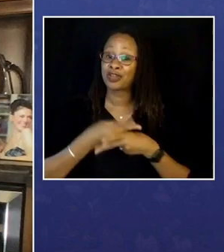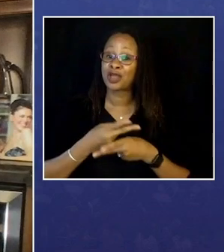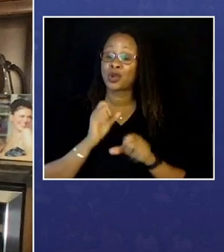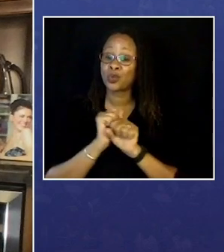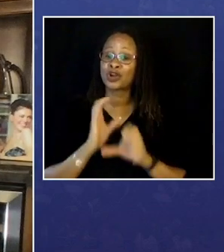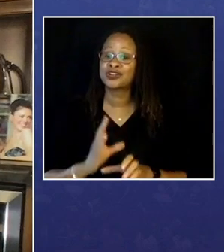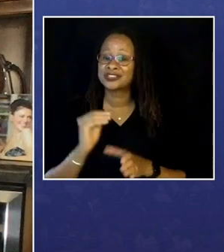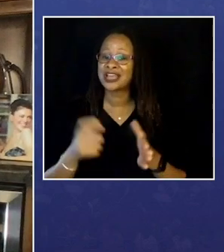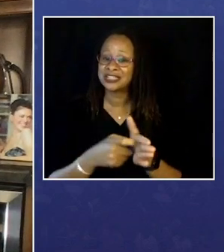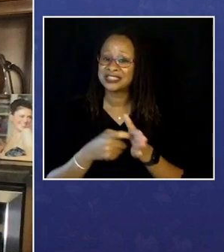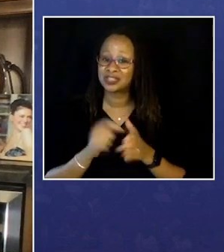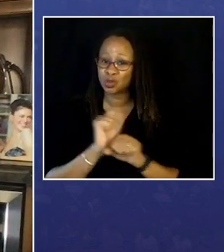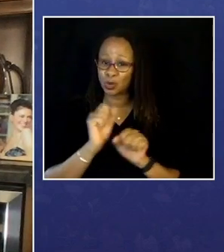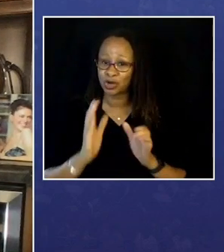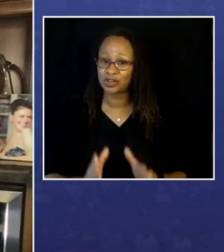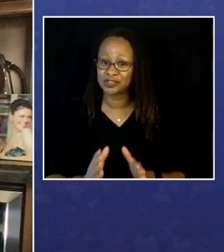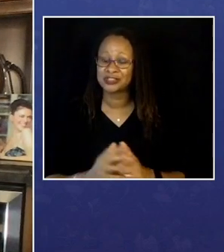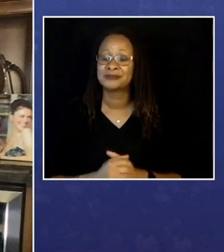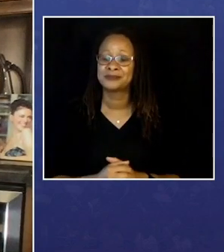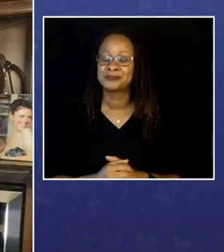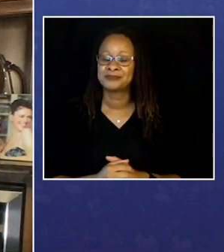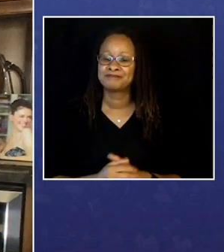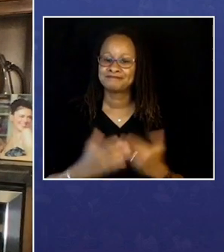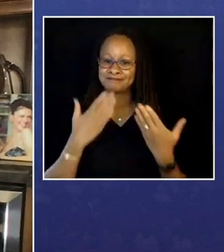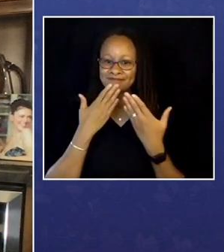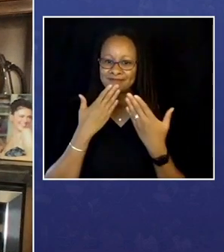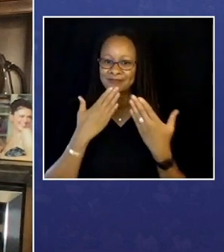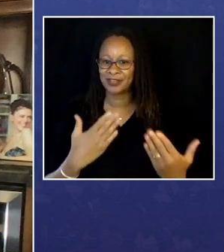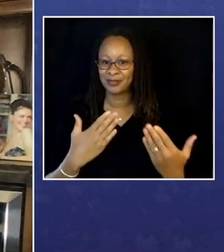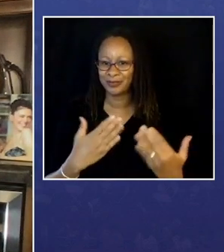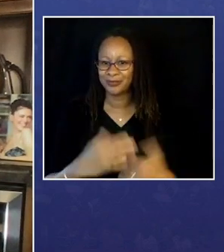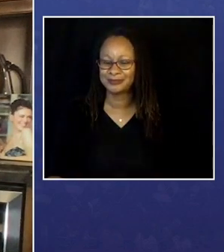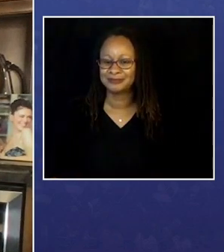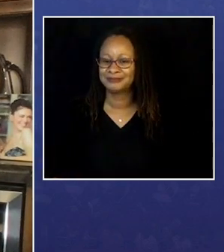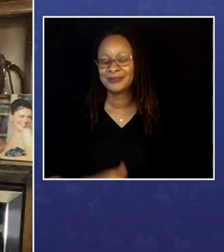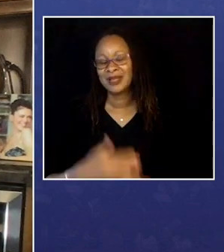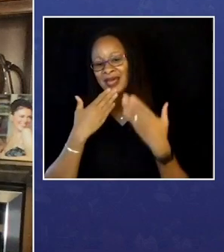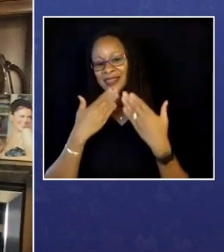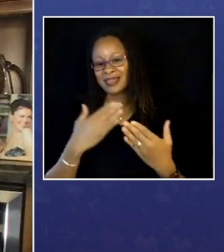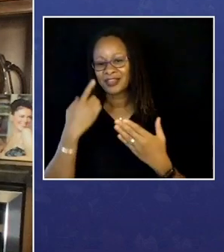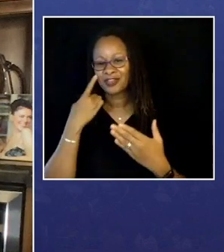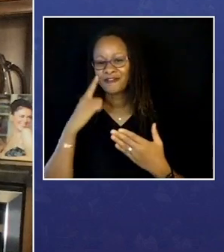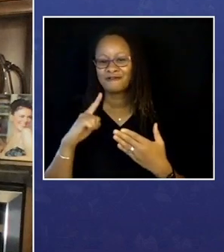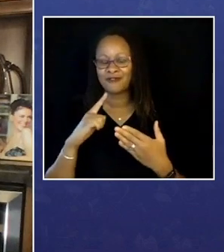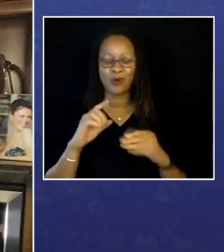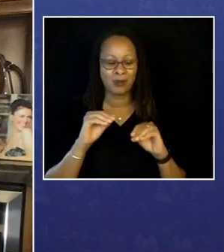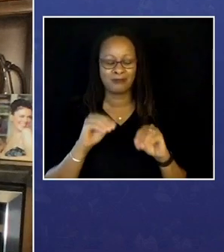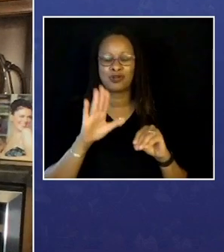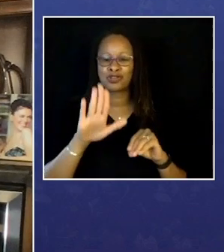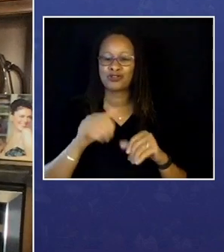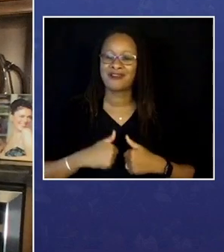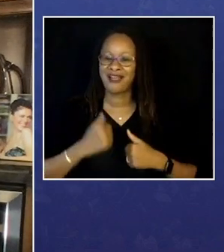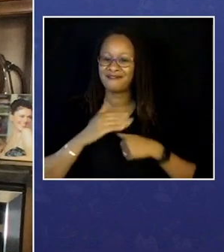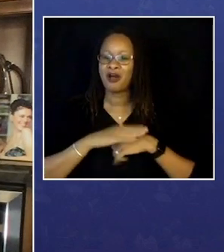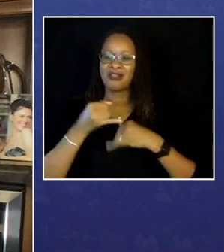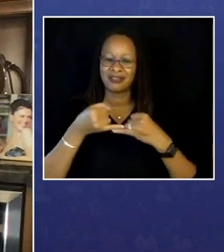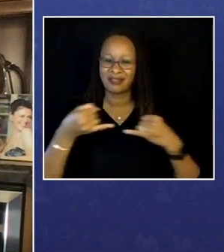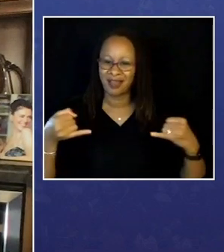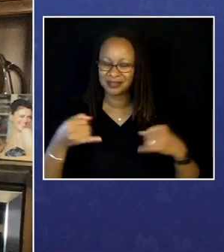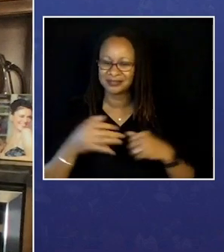workers and essential workers. Thank you. Thank you for putting your lives on the